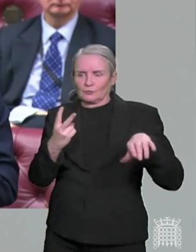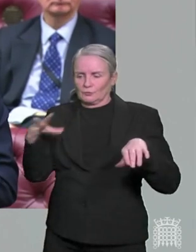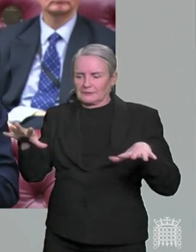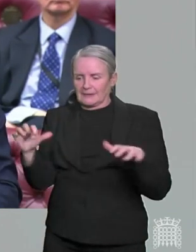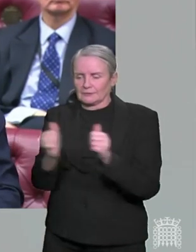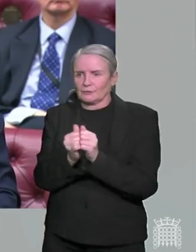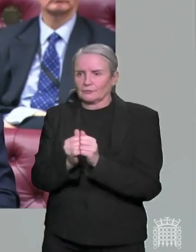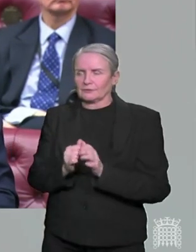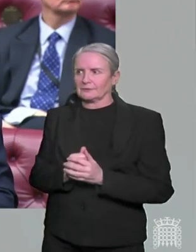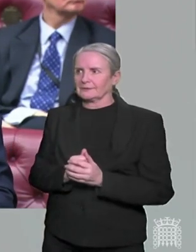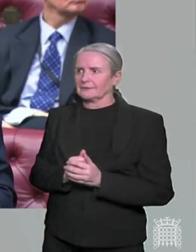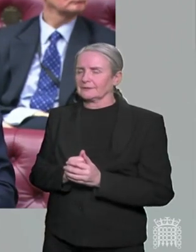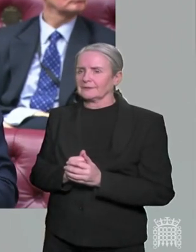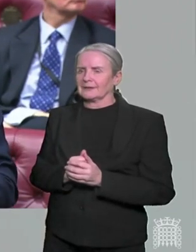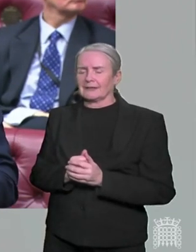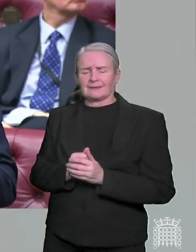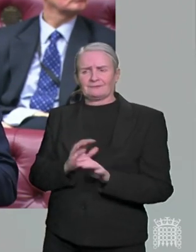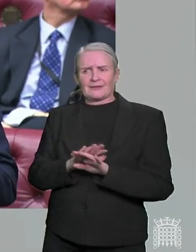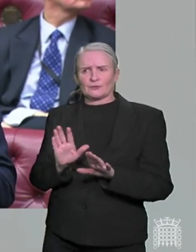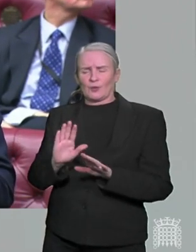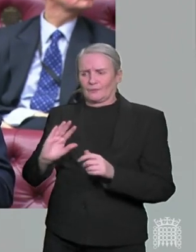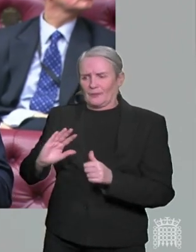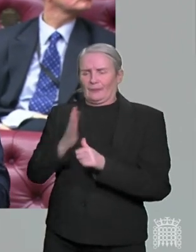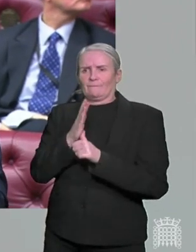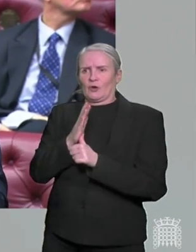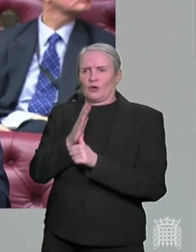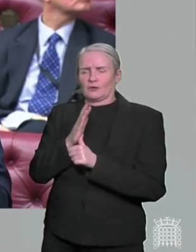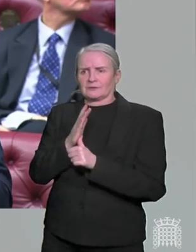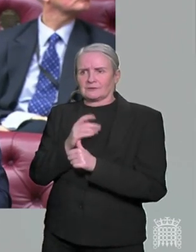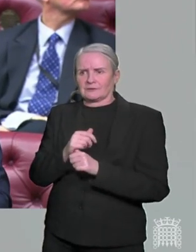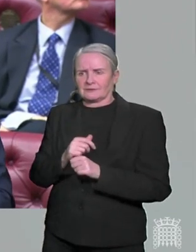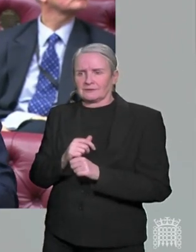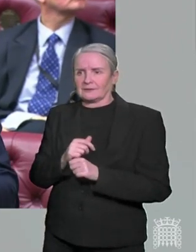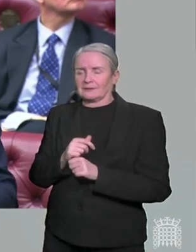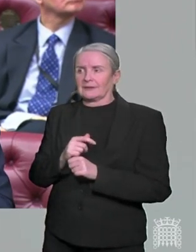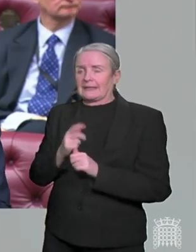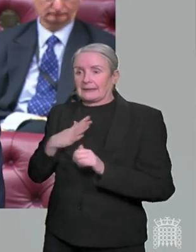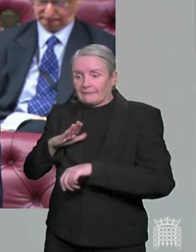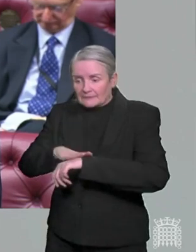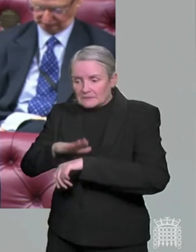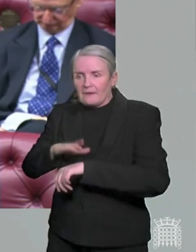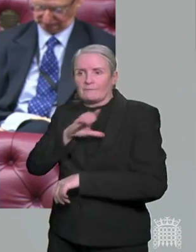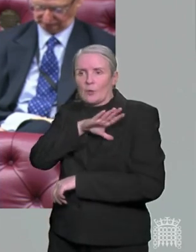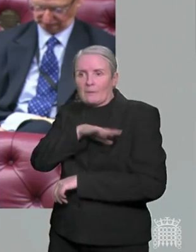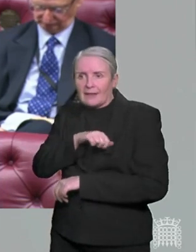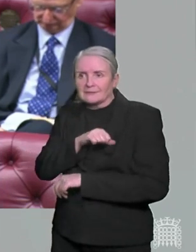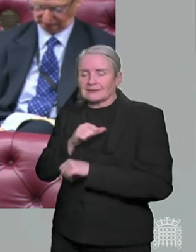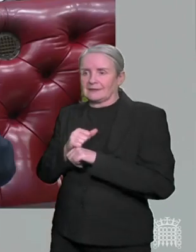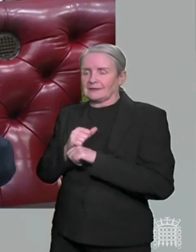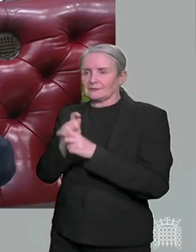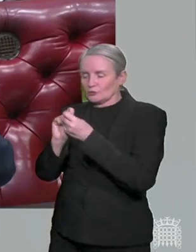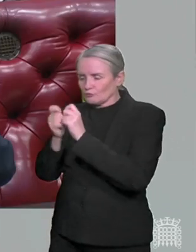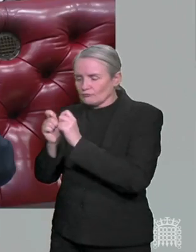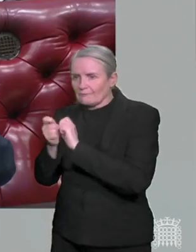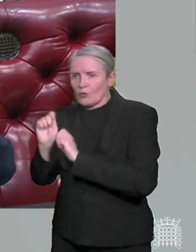should not be the first thing that we do. I think that would take the pressure off the Palestinians to reform and the things that need to happen in the Palestinian Authority. But